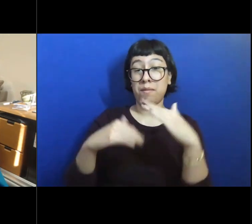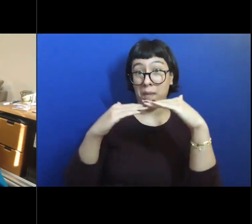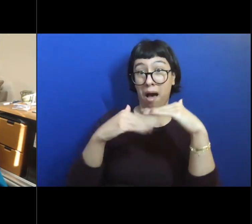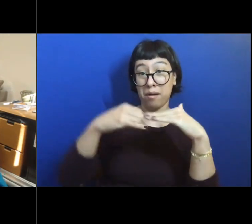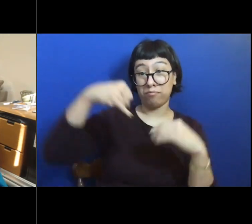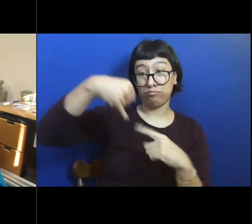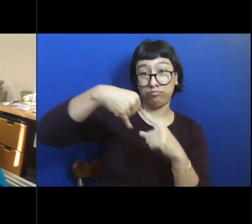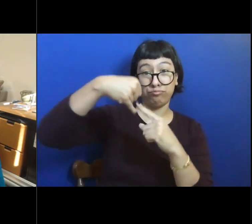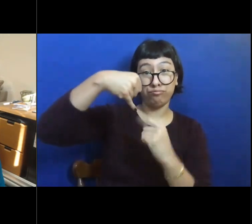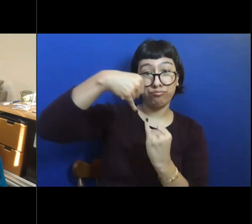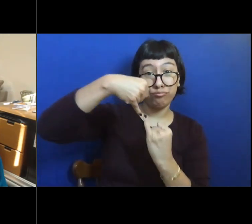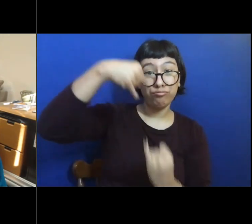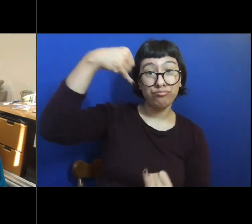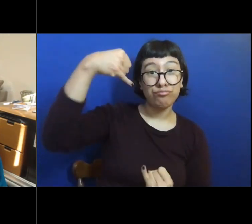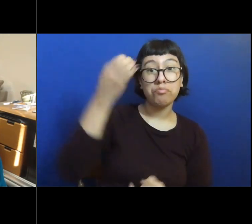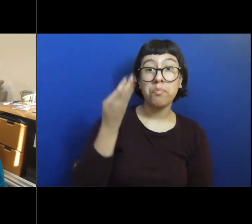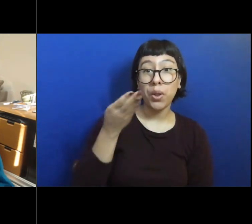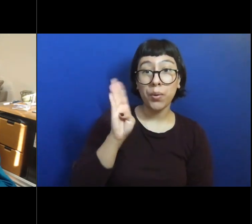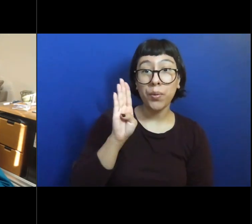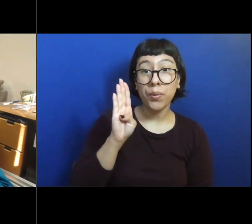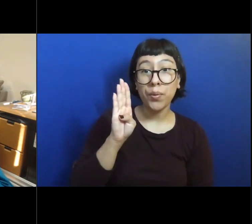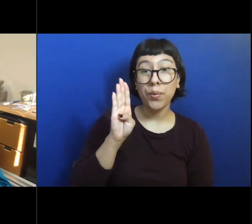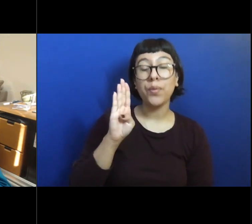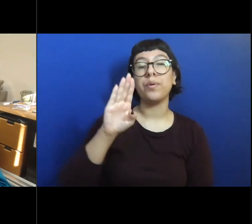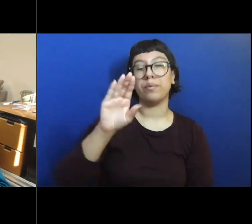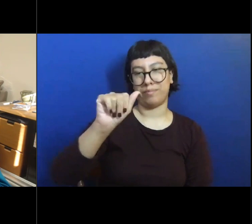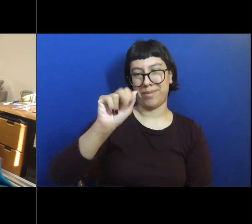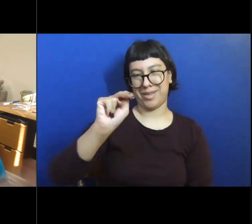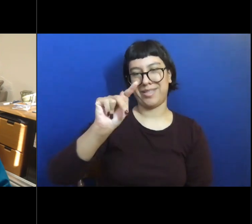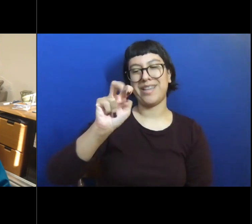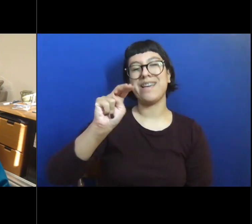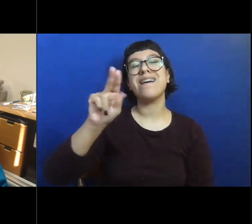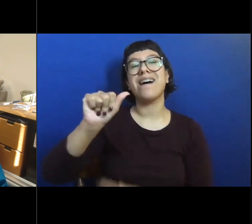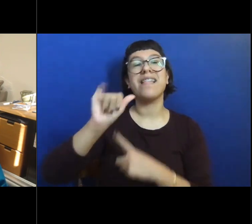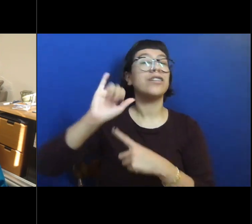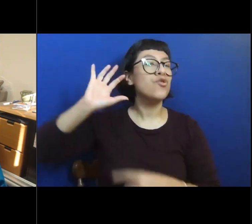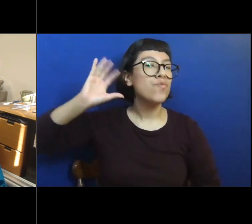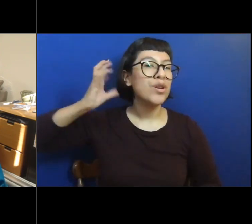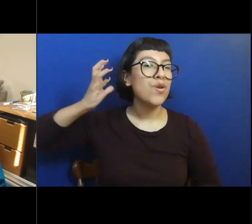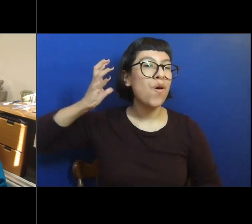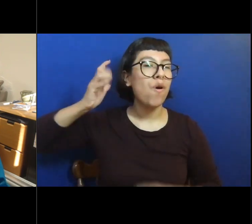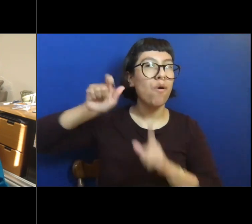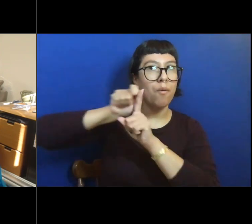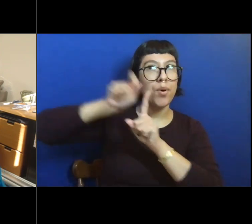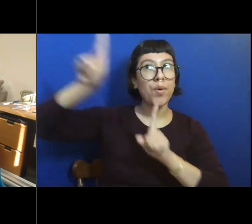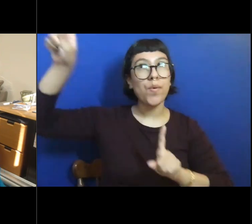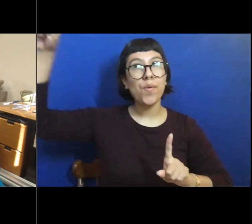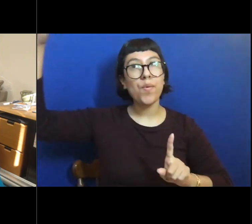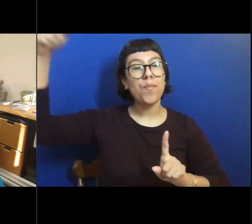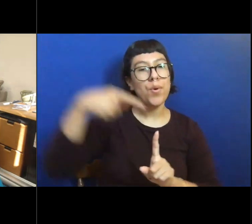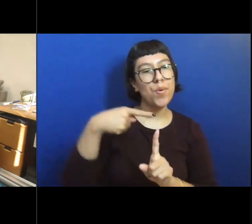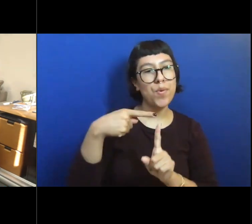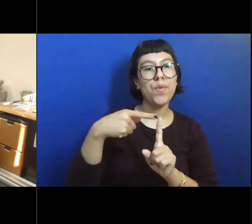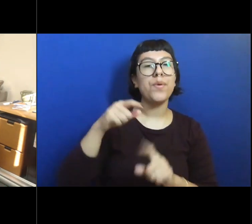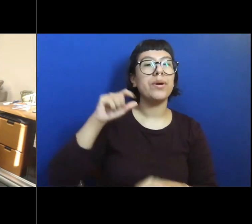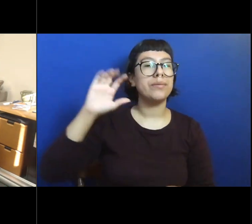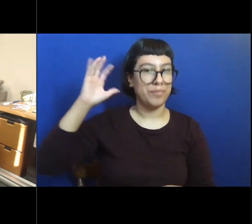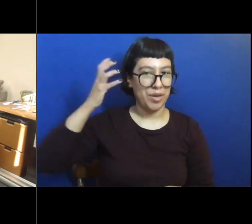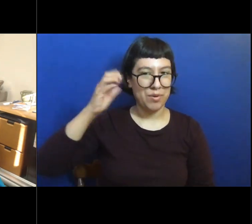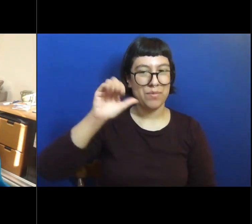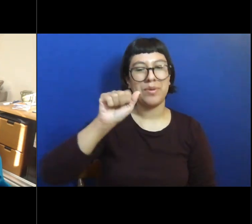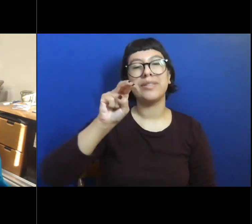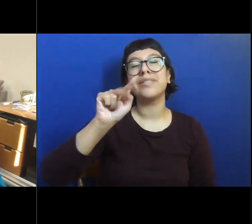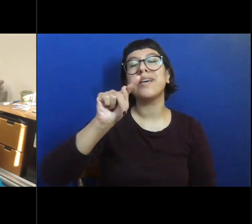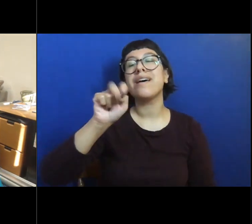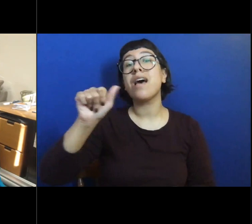bottom, and the blue antenna, that's the radio signal. So that's what's sending the signal back down to Earth. And then as this thing moves